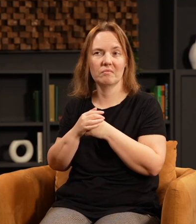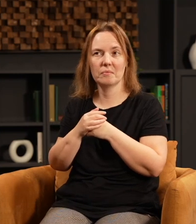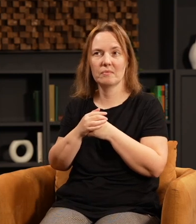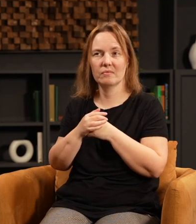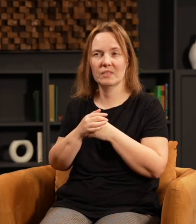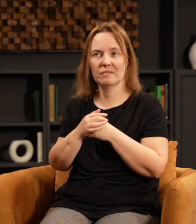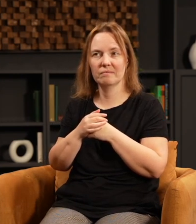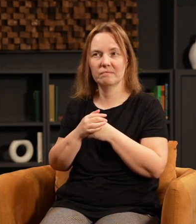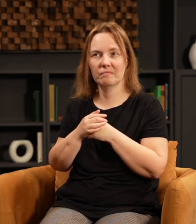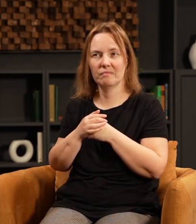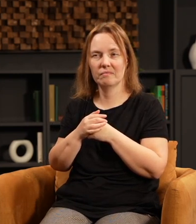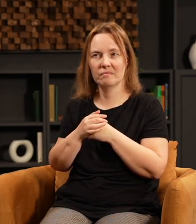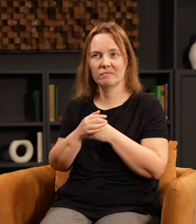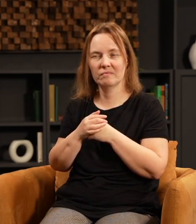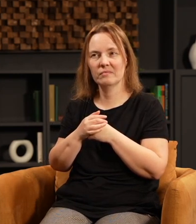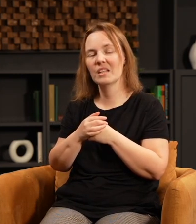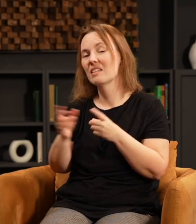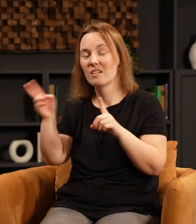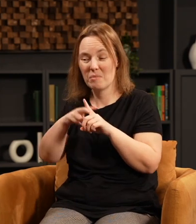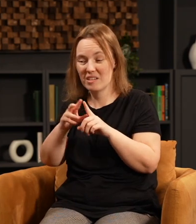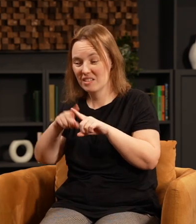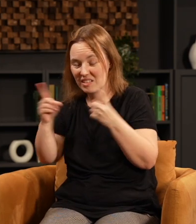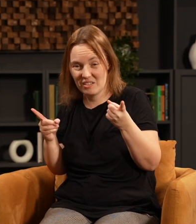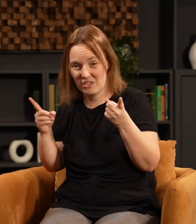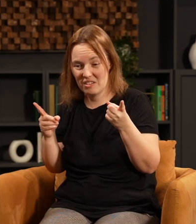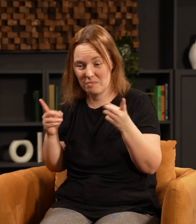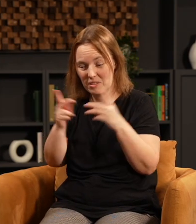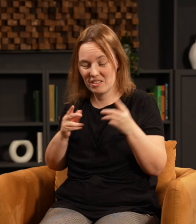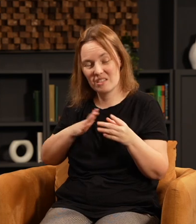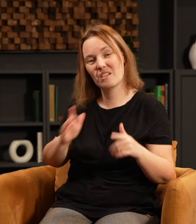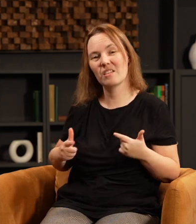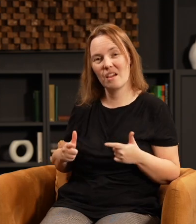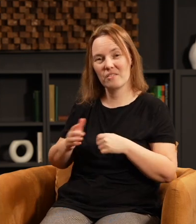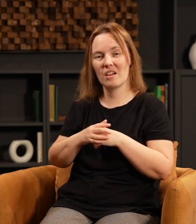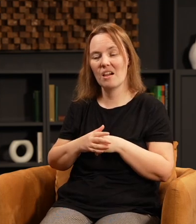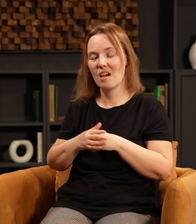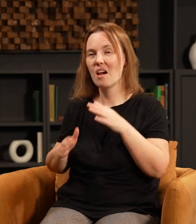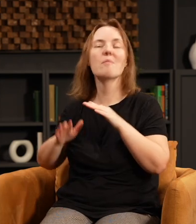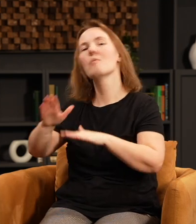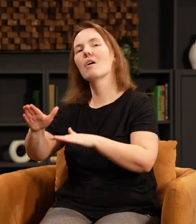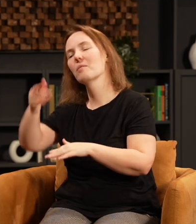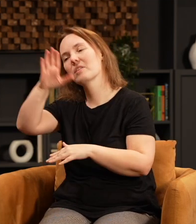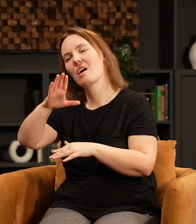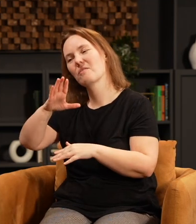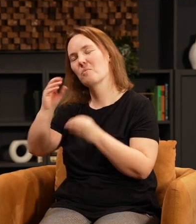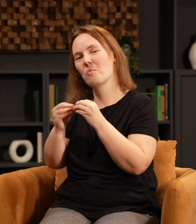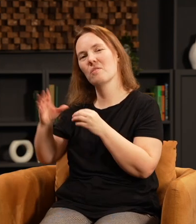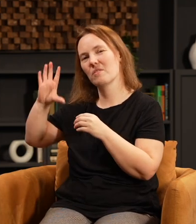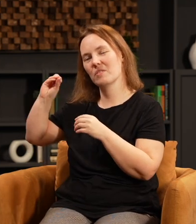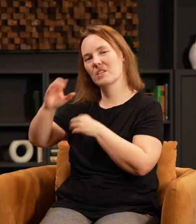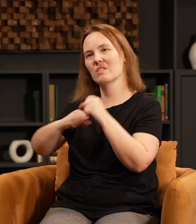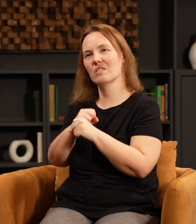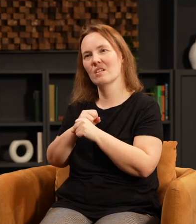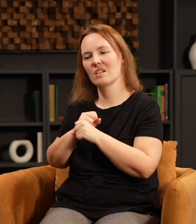And that will apply to different areas of our life at different seasons. I've been walking with the Lord for over 50 years, and I can tell you, as soon as you get free, you